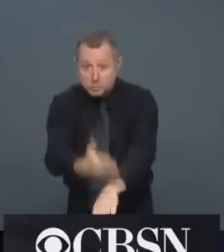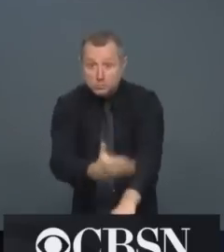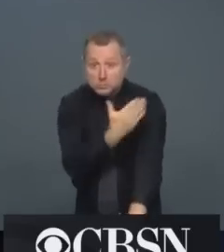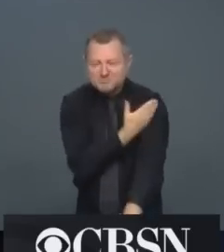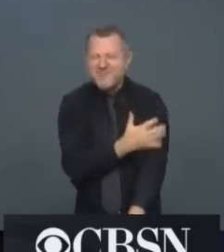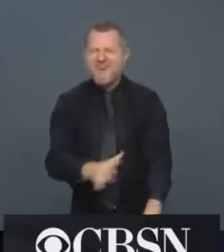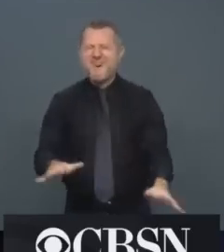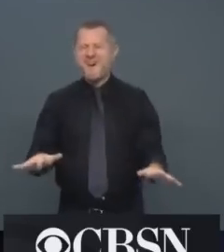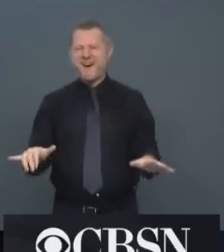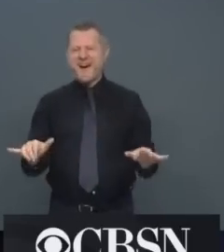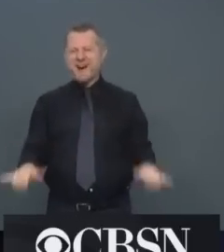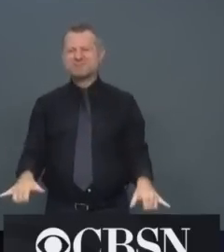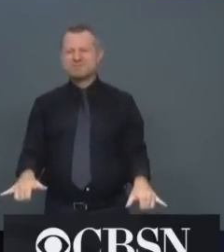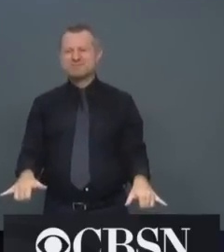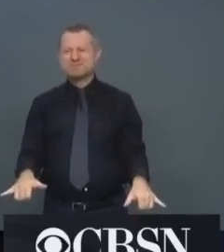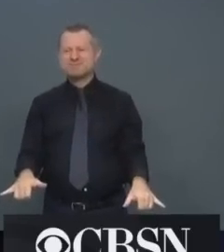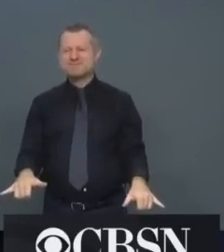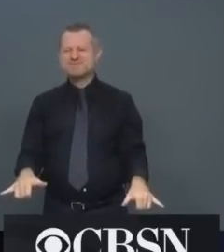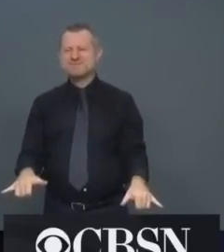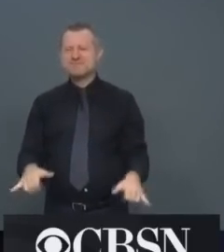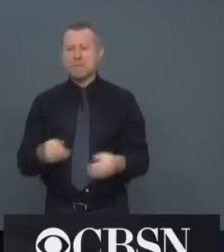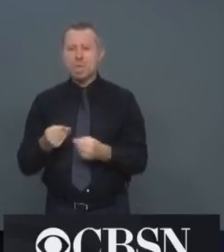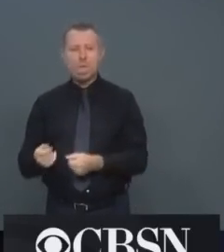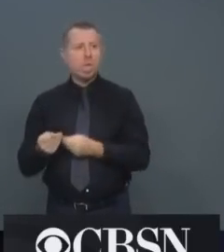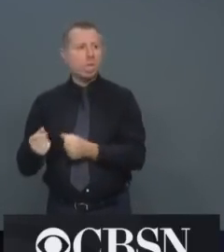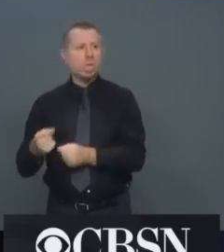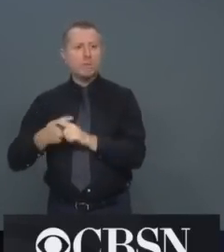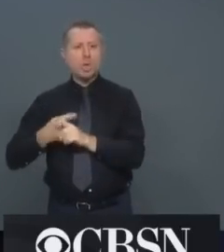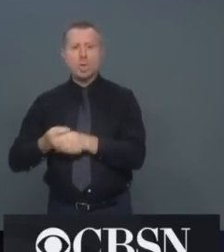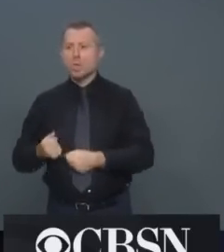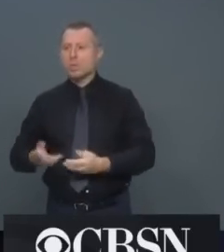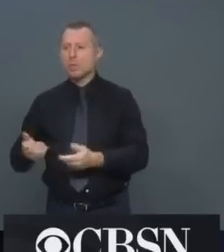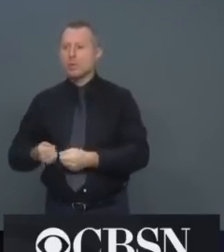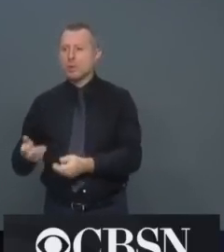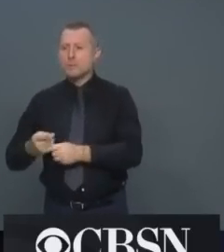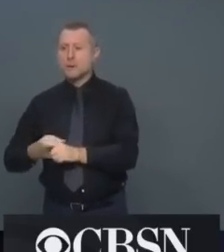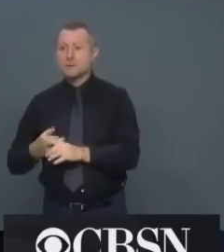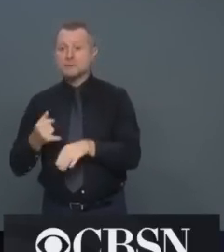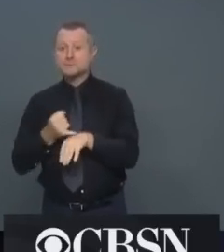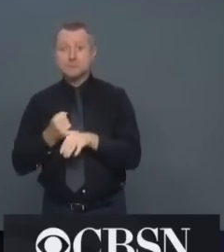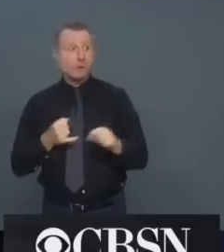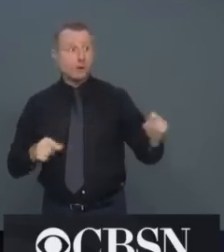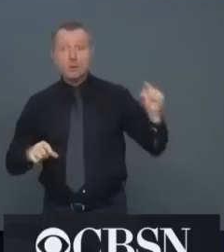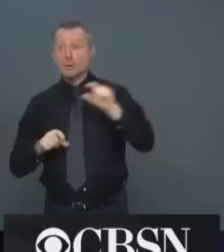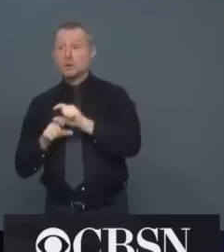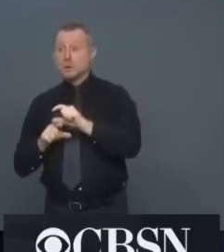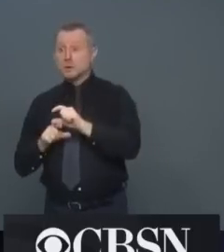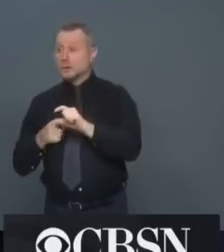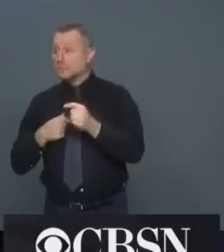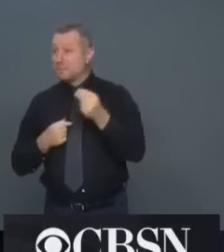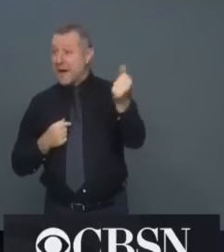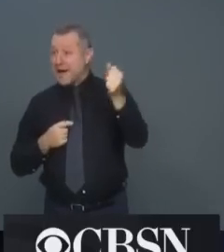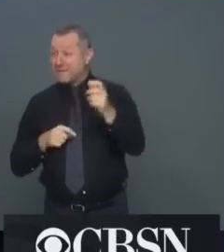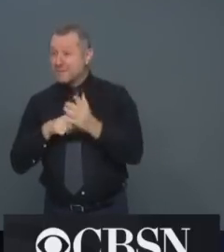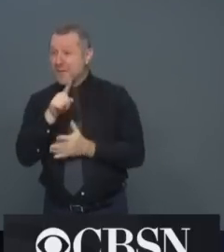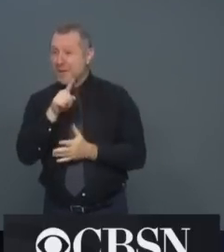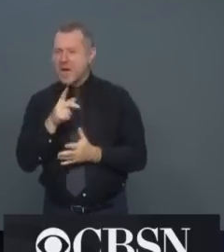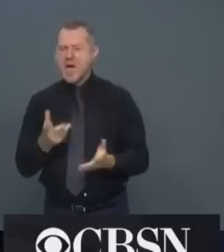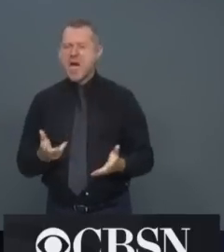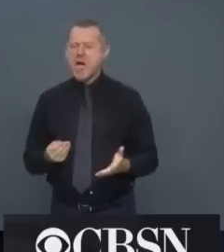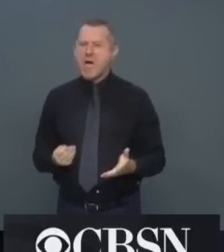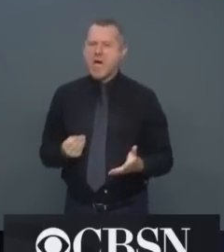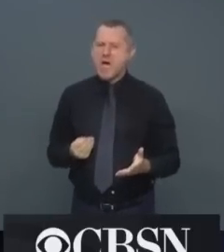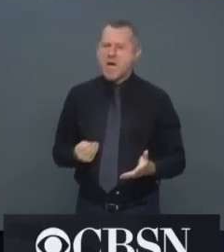same overhead, and then you're going to have to pay debt service on top of it. And look, we only get